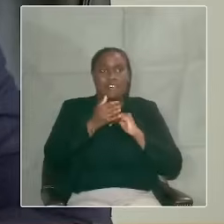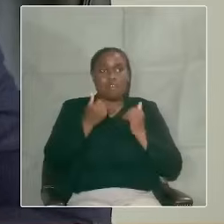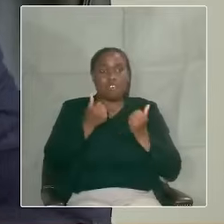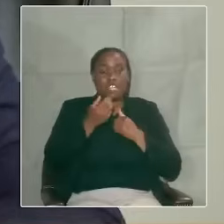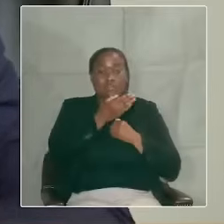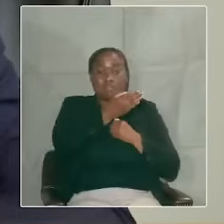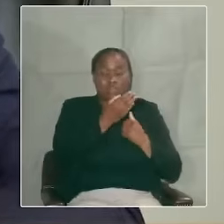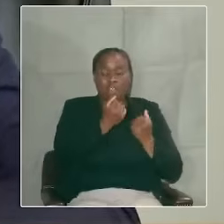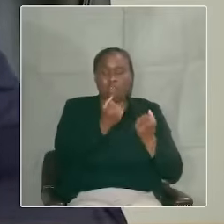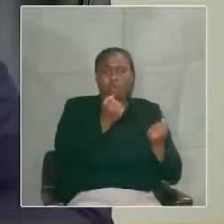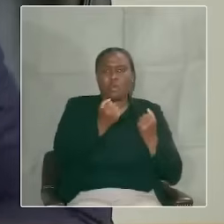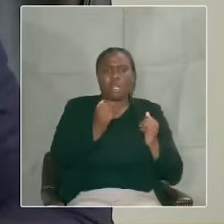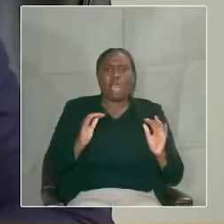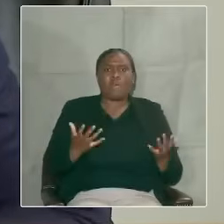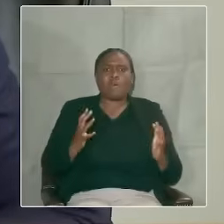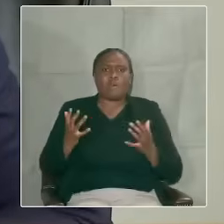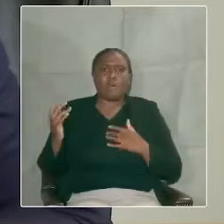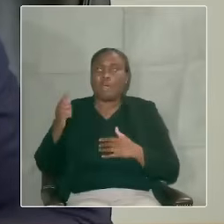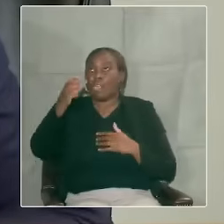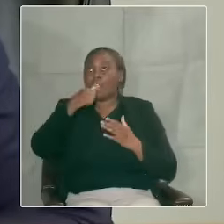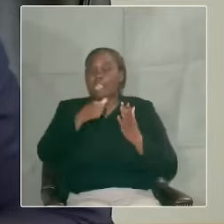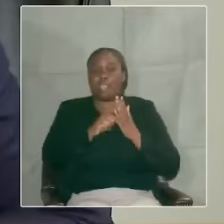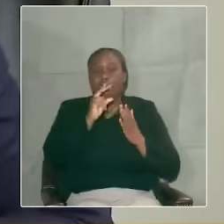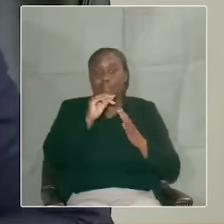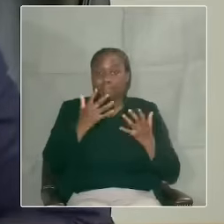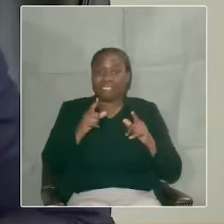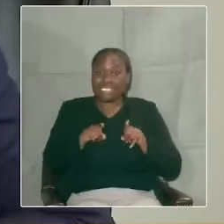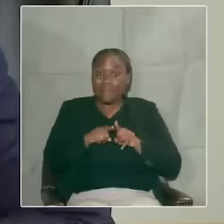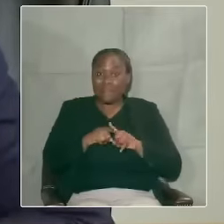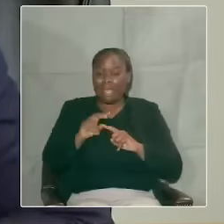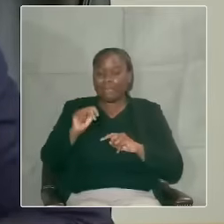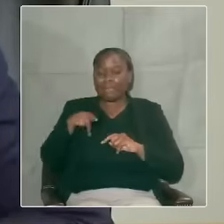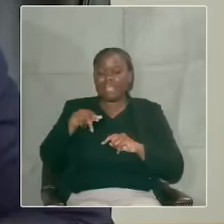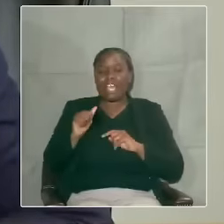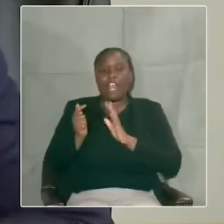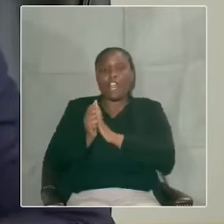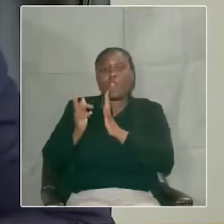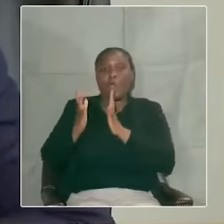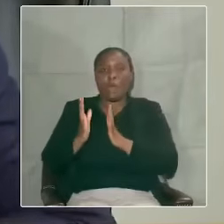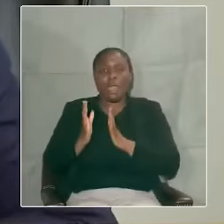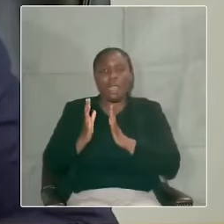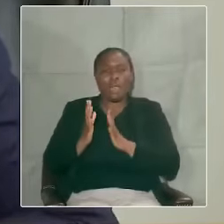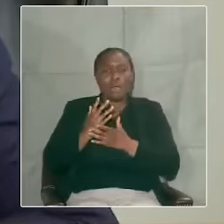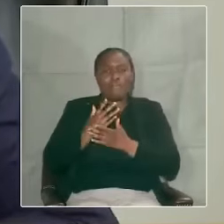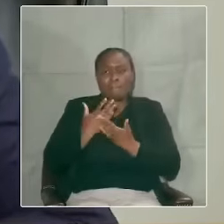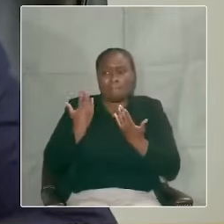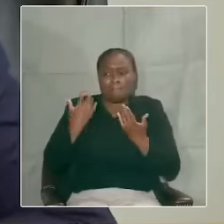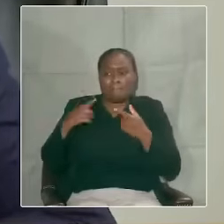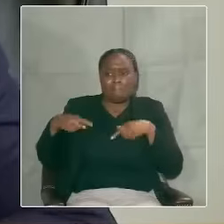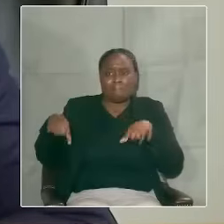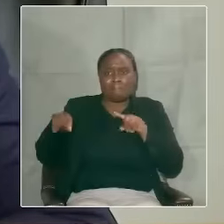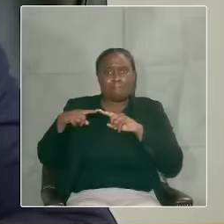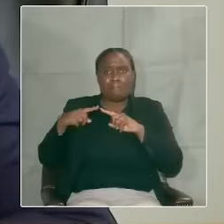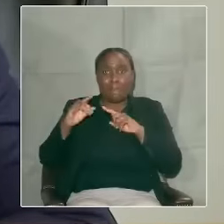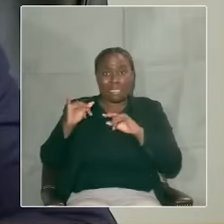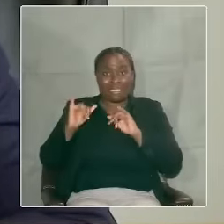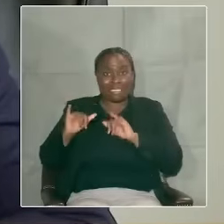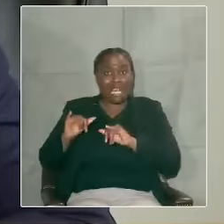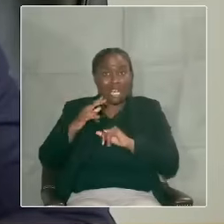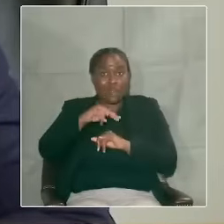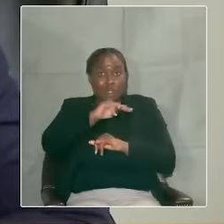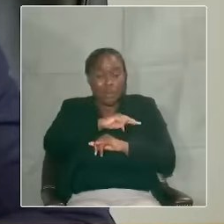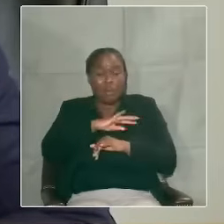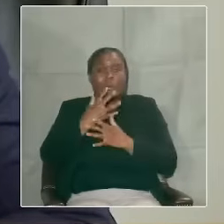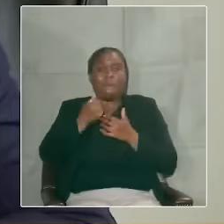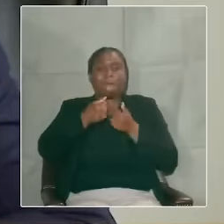not consulted. So does it mean they remain in the province of KwaZulu-Natal or they must go? So that raises questions.